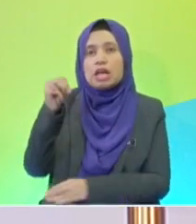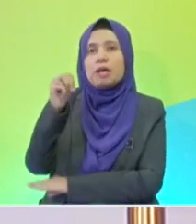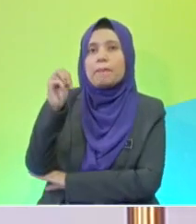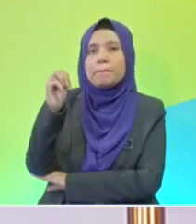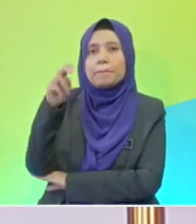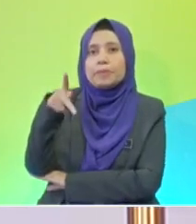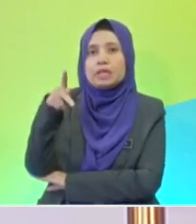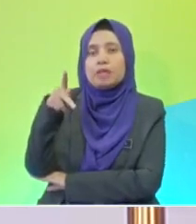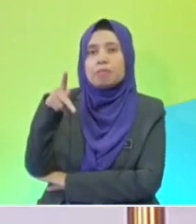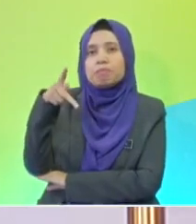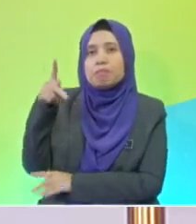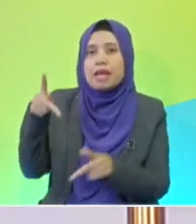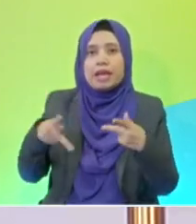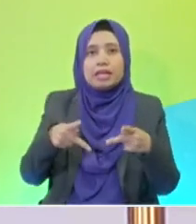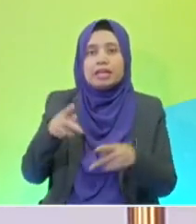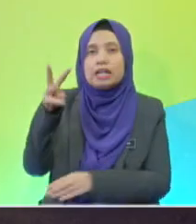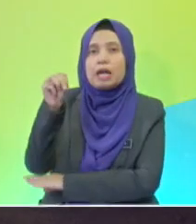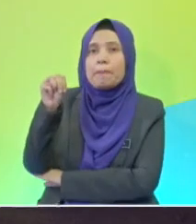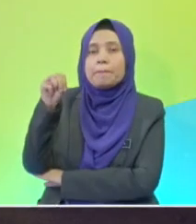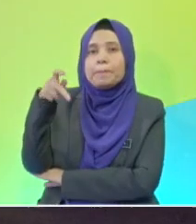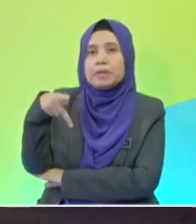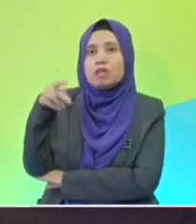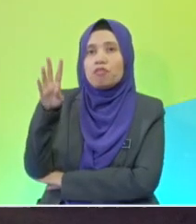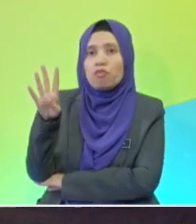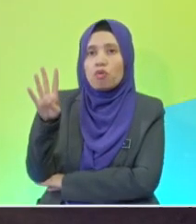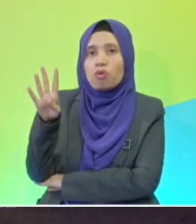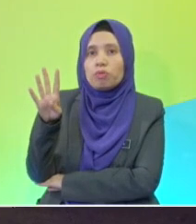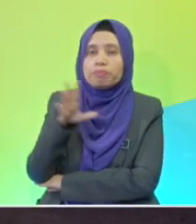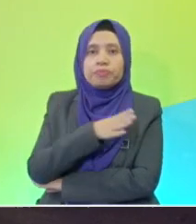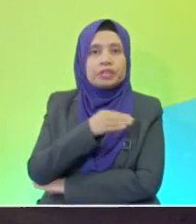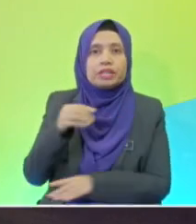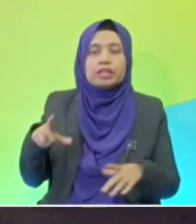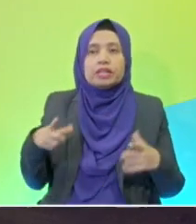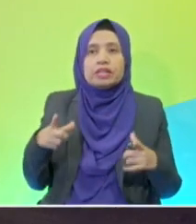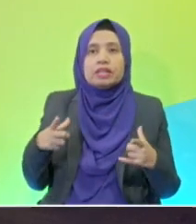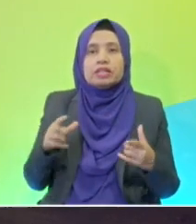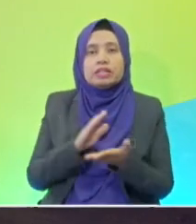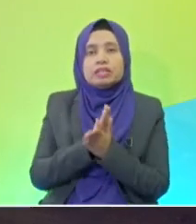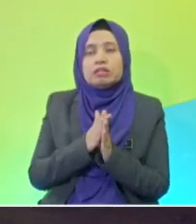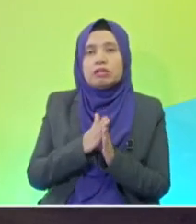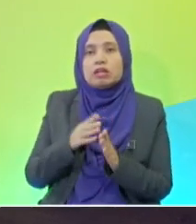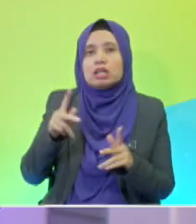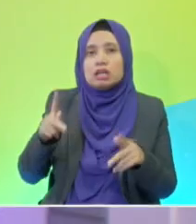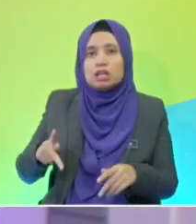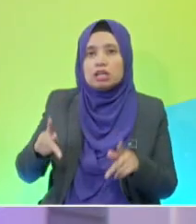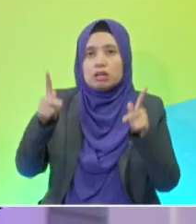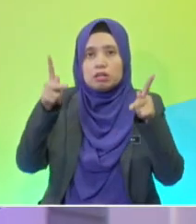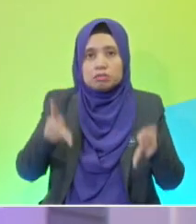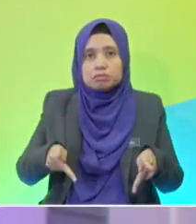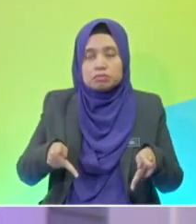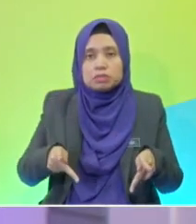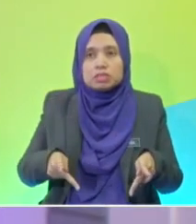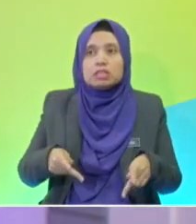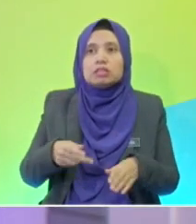invention to replace cassette. Yeah, I think so. I do agree with you. And how about the pupils at home? Do you agree with the answer given